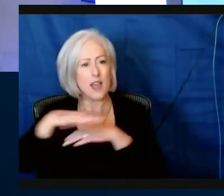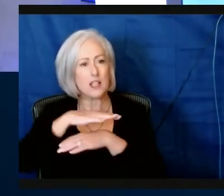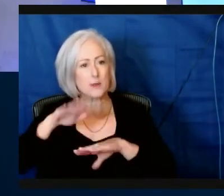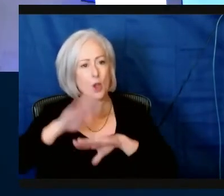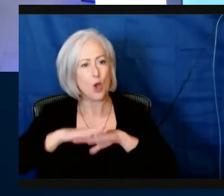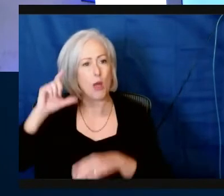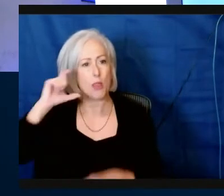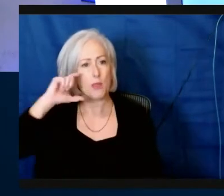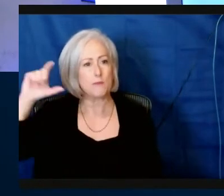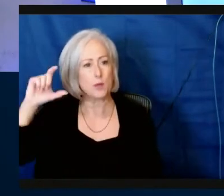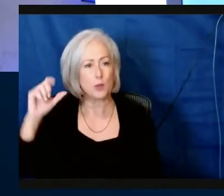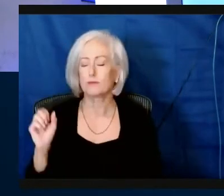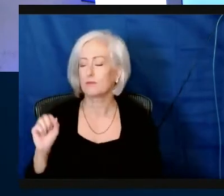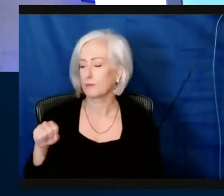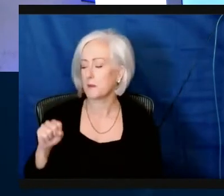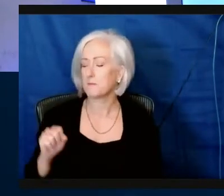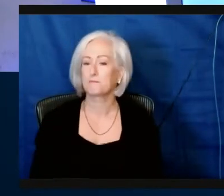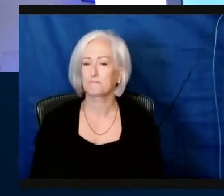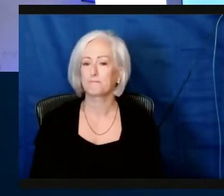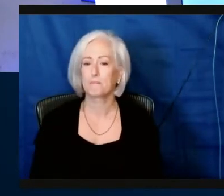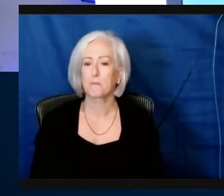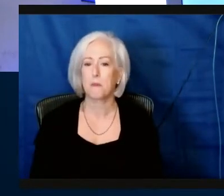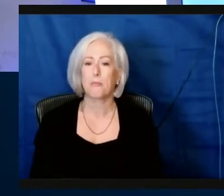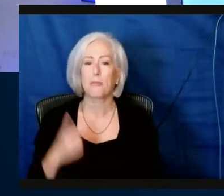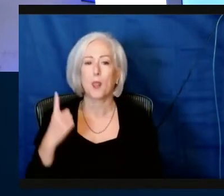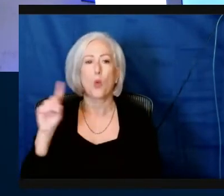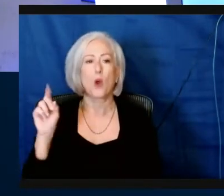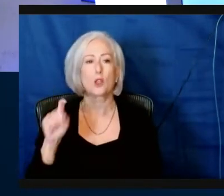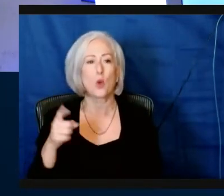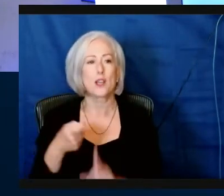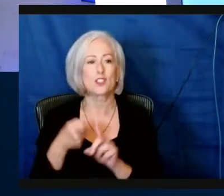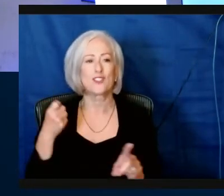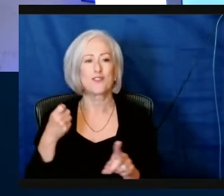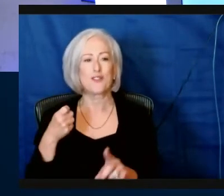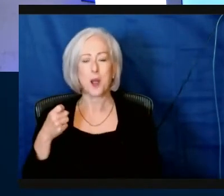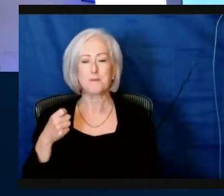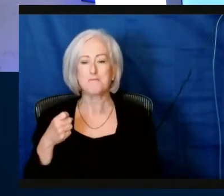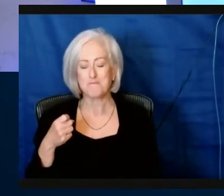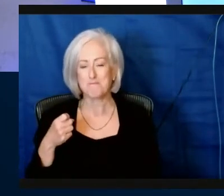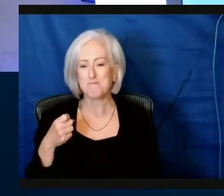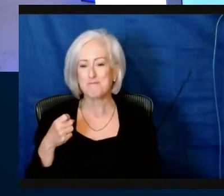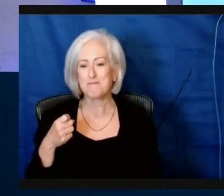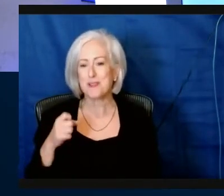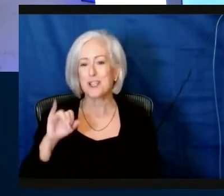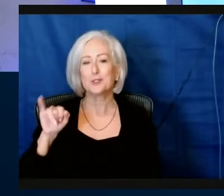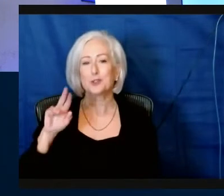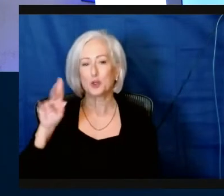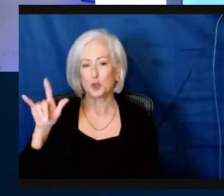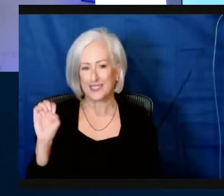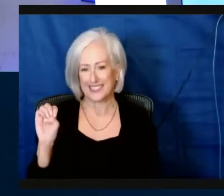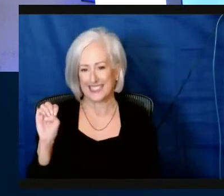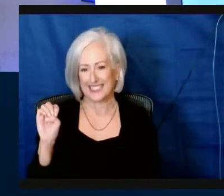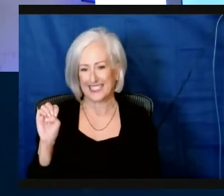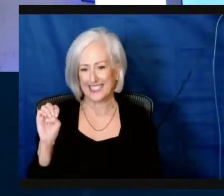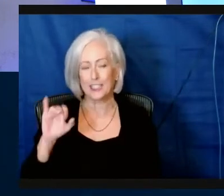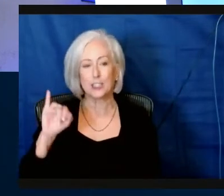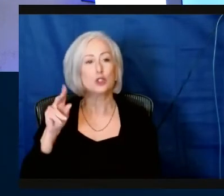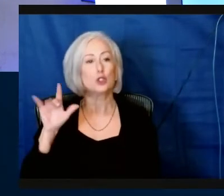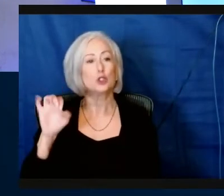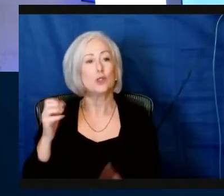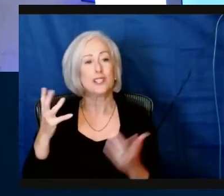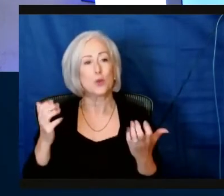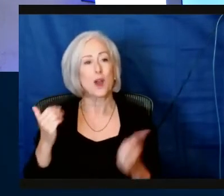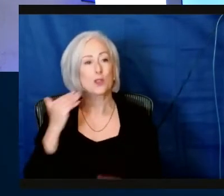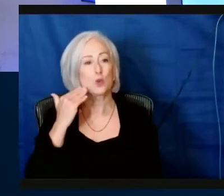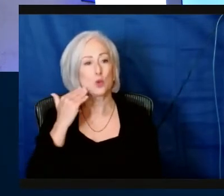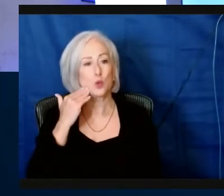right. Okay, I've got one We solved that crisis quite. I got a question from Julie. Julie would like to know a question.